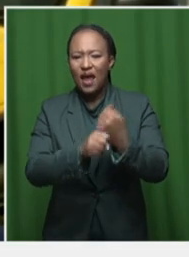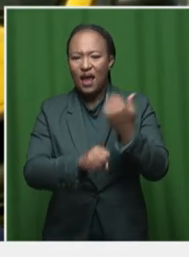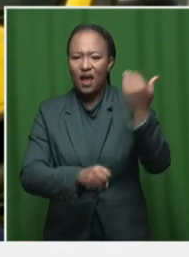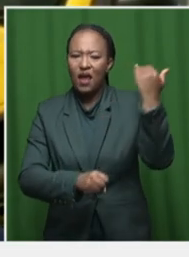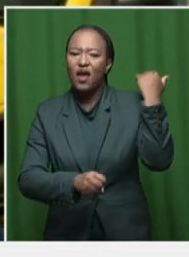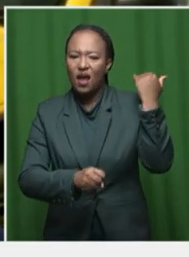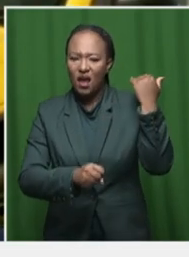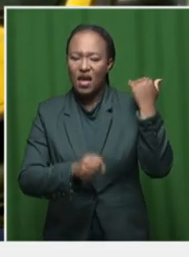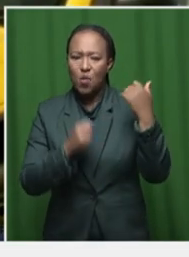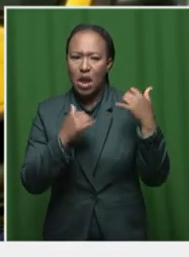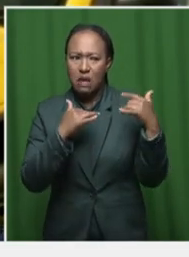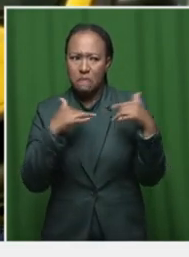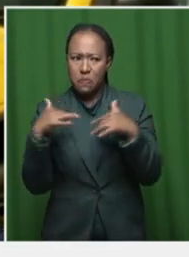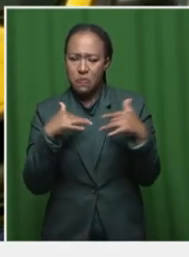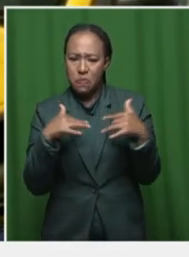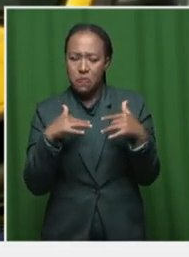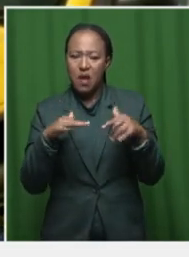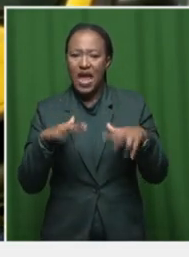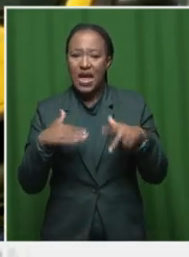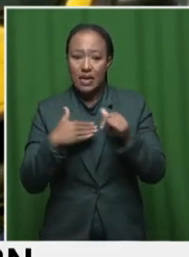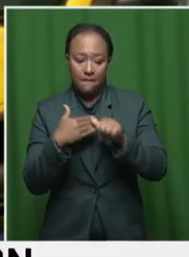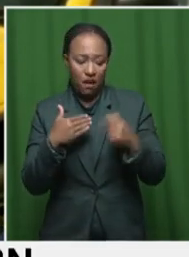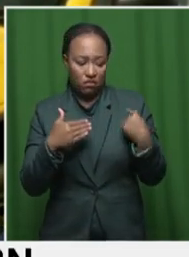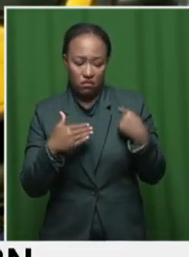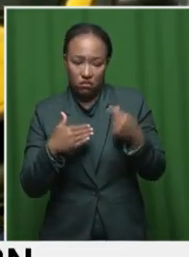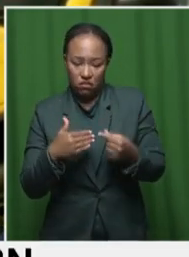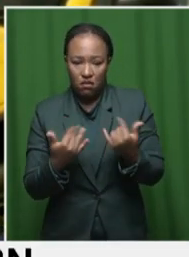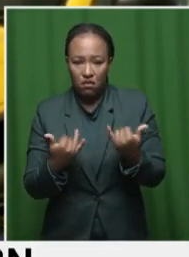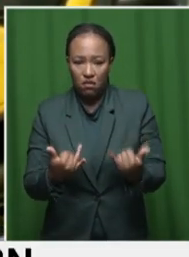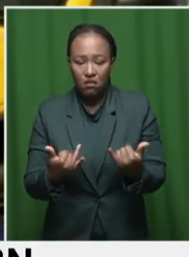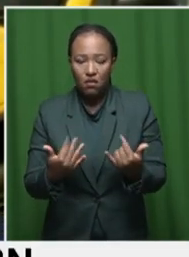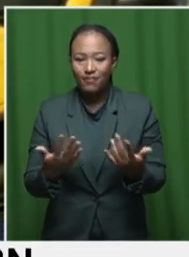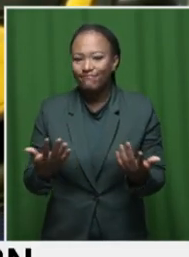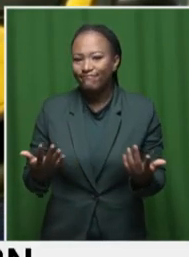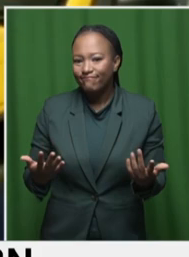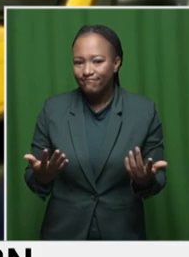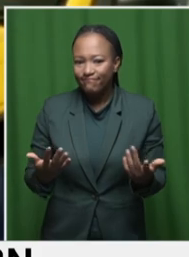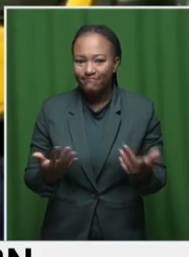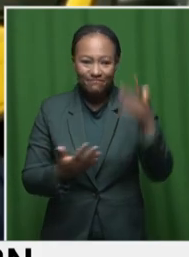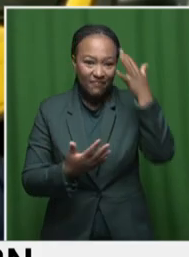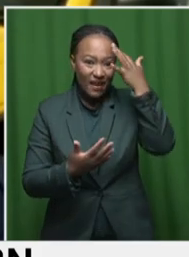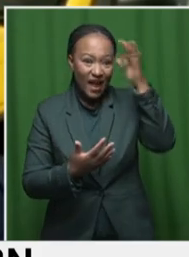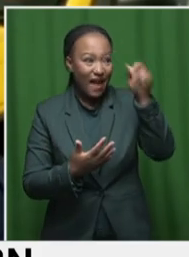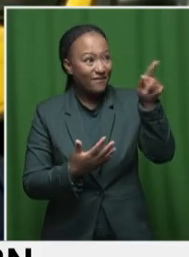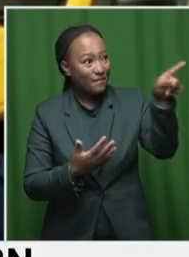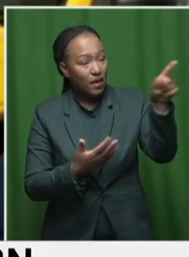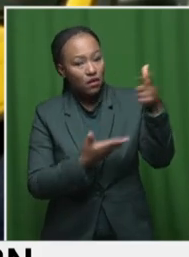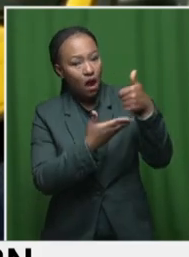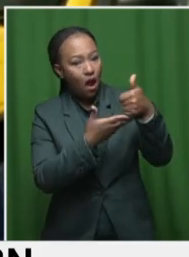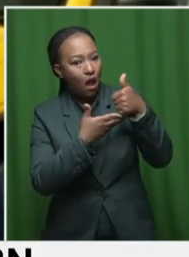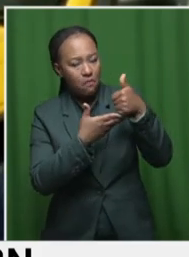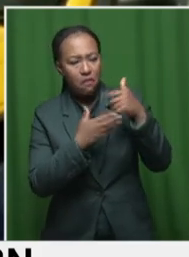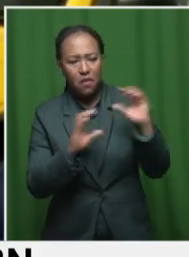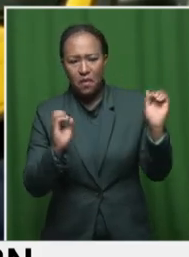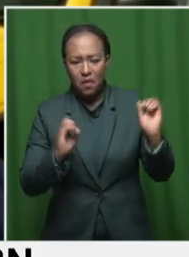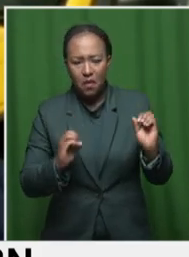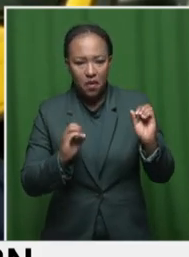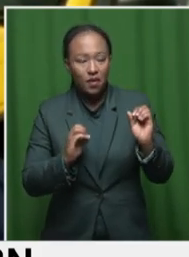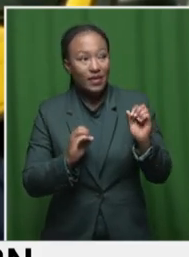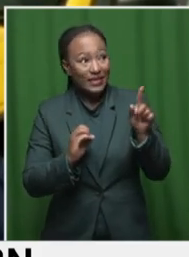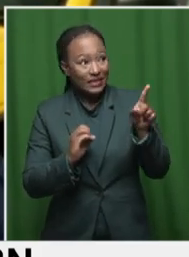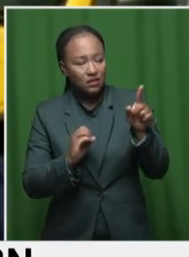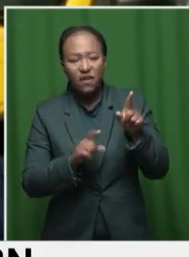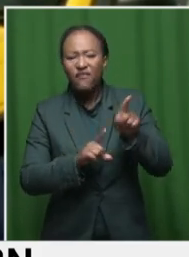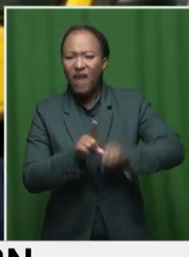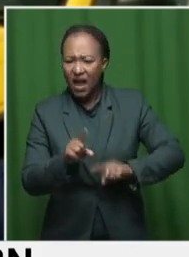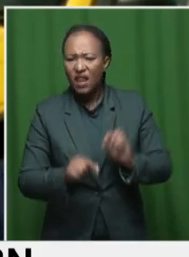plus minus 18 months. But now there is no injection from the government. And the government failed us because